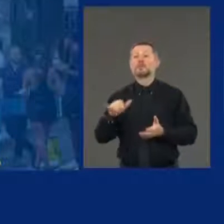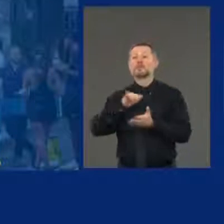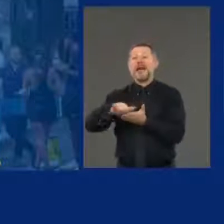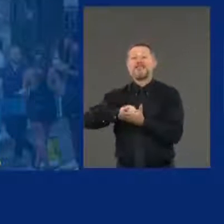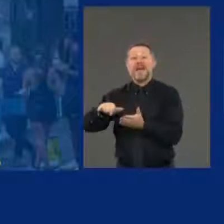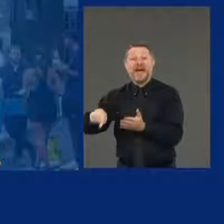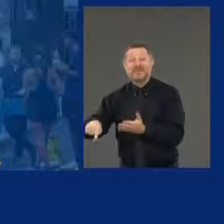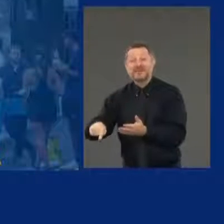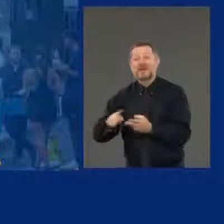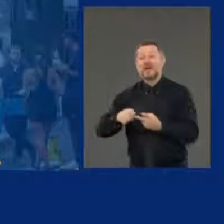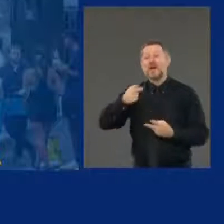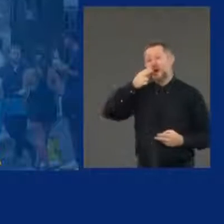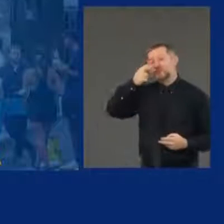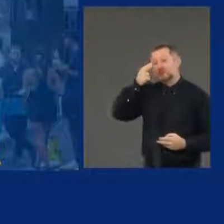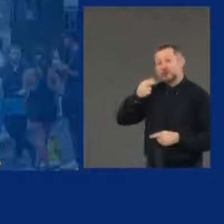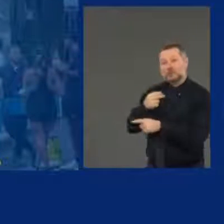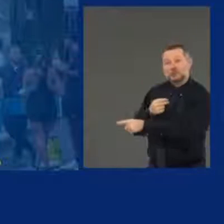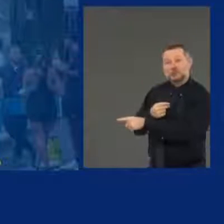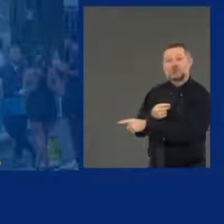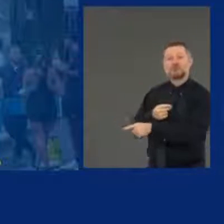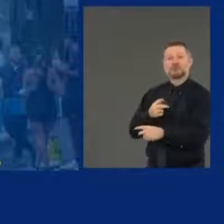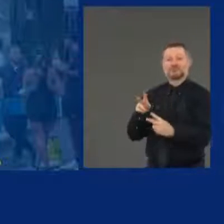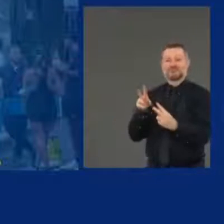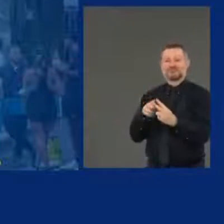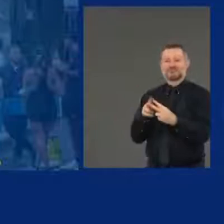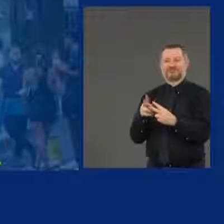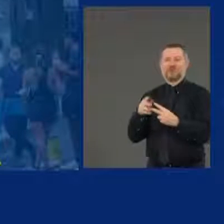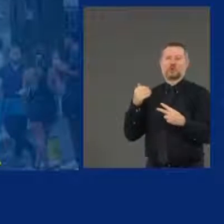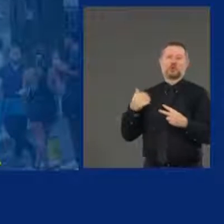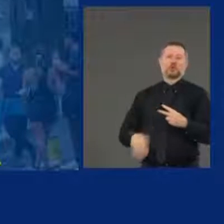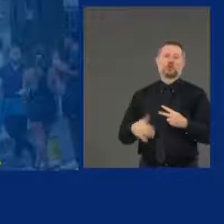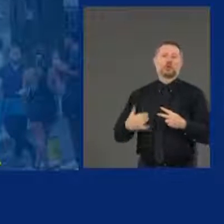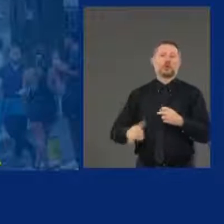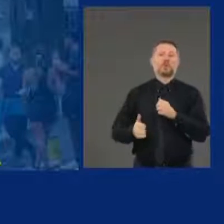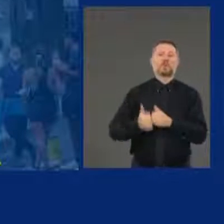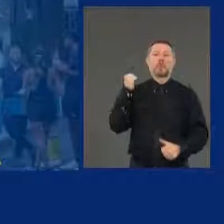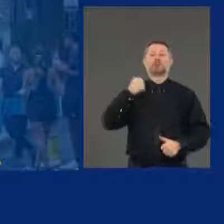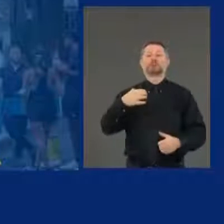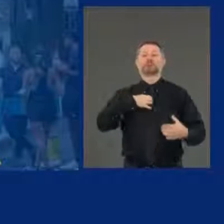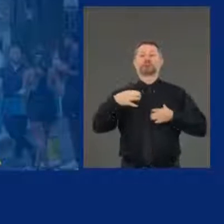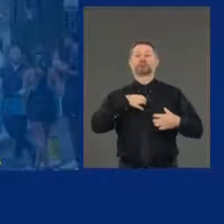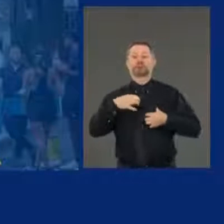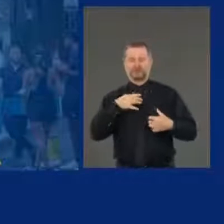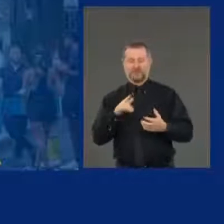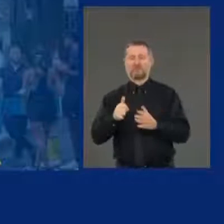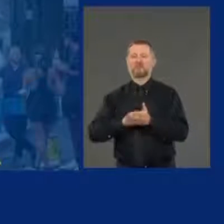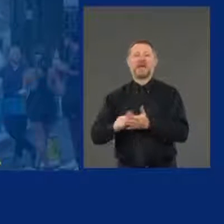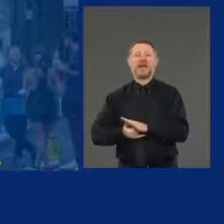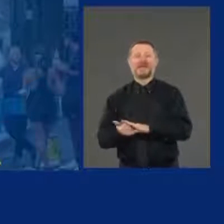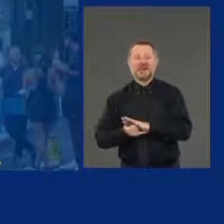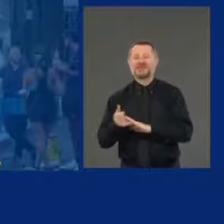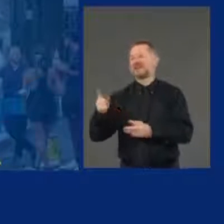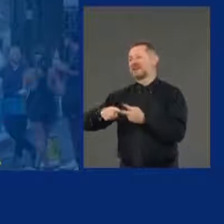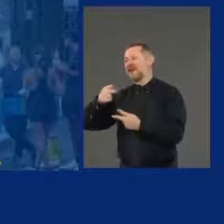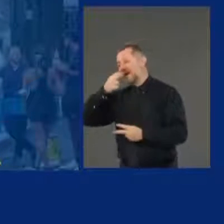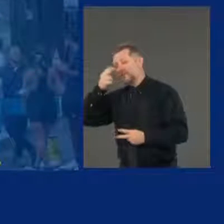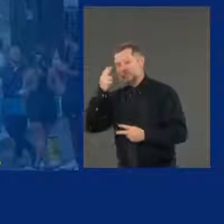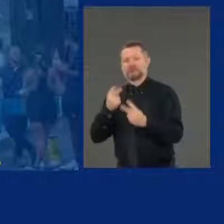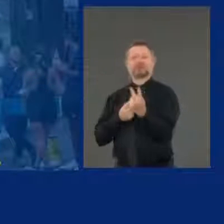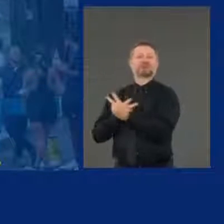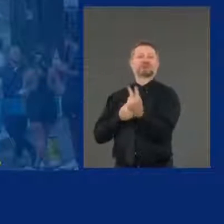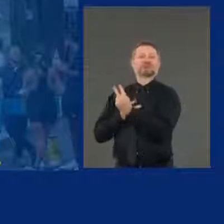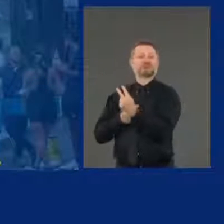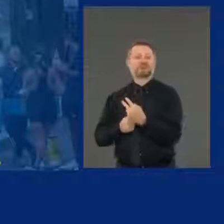Hamptons are the leading areas in the state with violations. These are